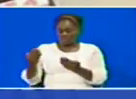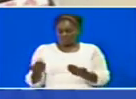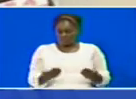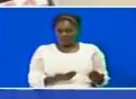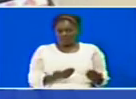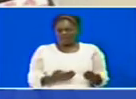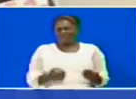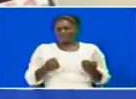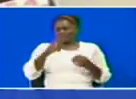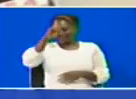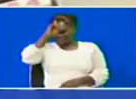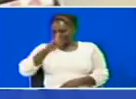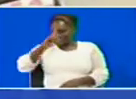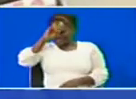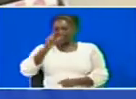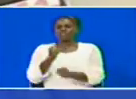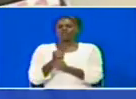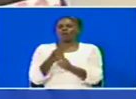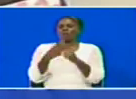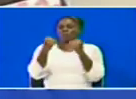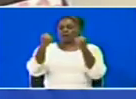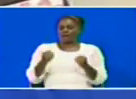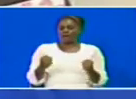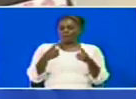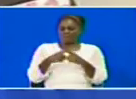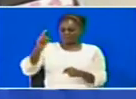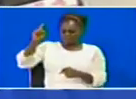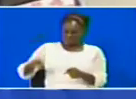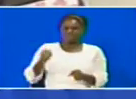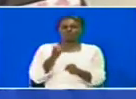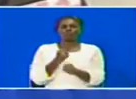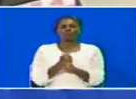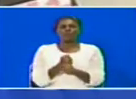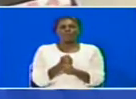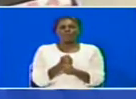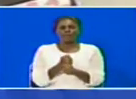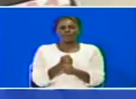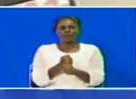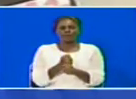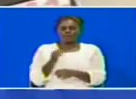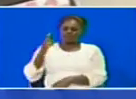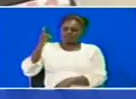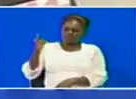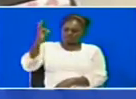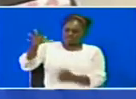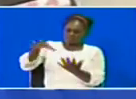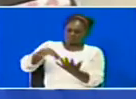a difficult assignment, but that has to be done. And destiny has chosen